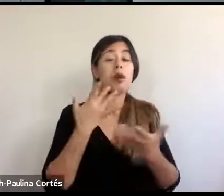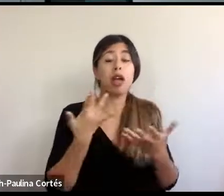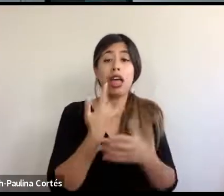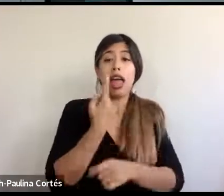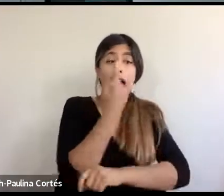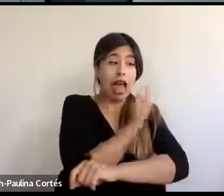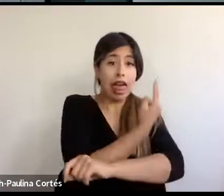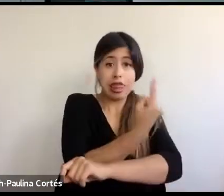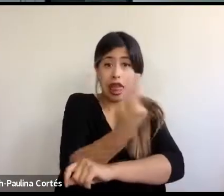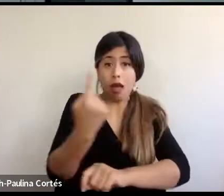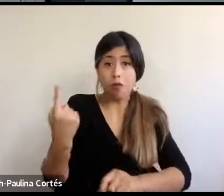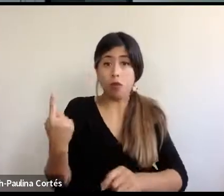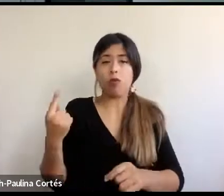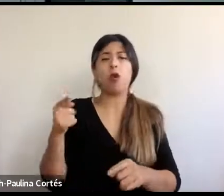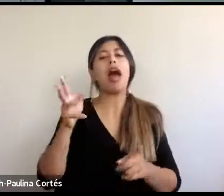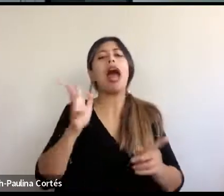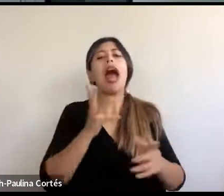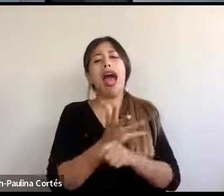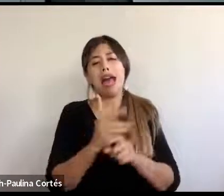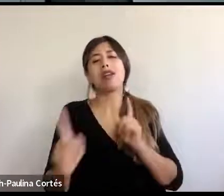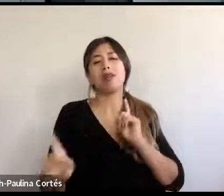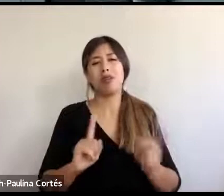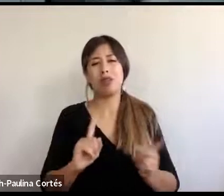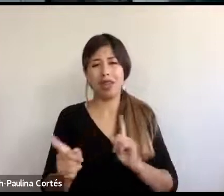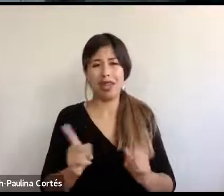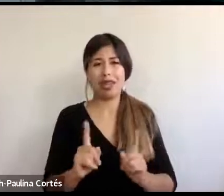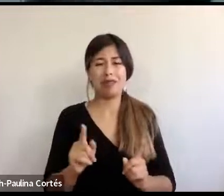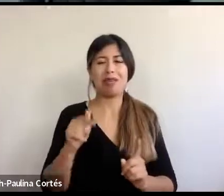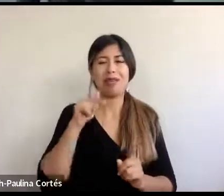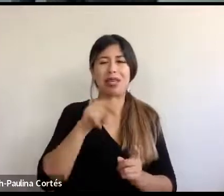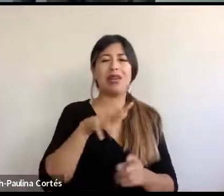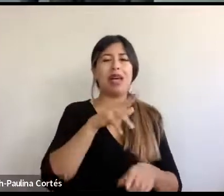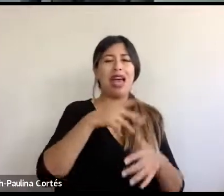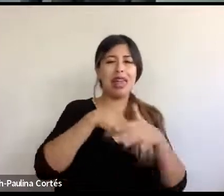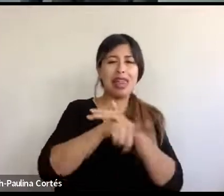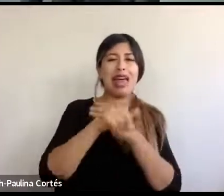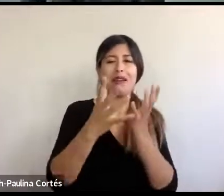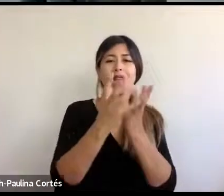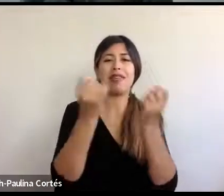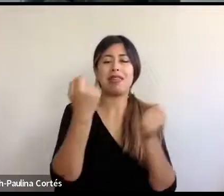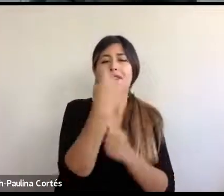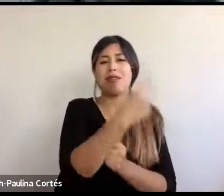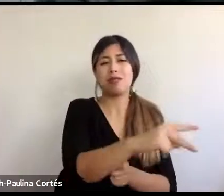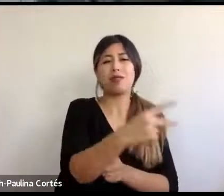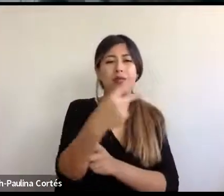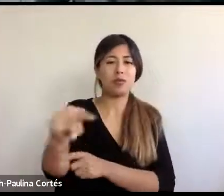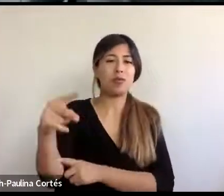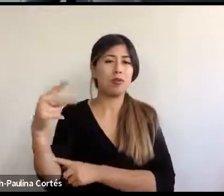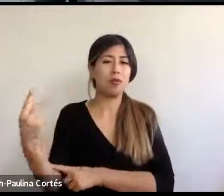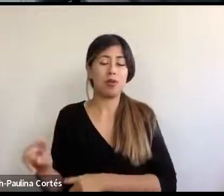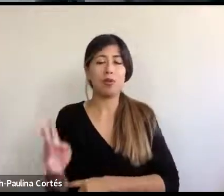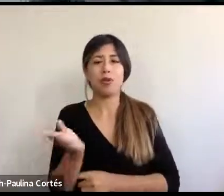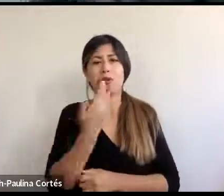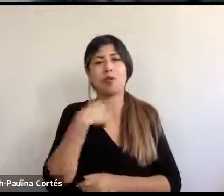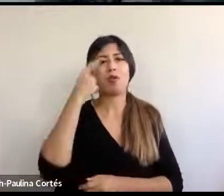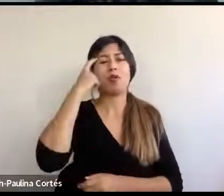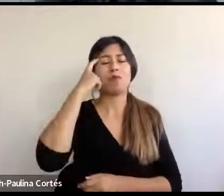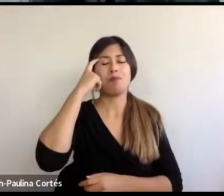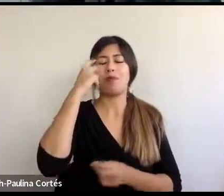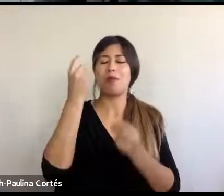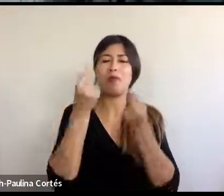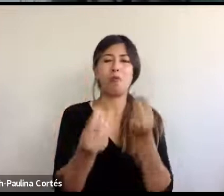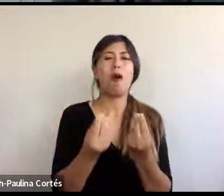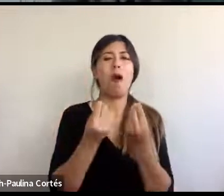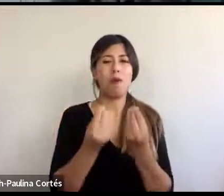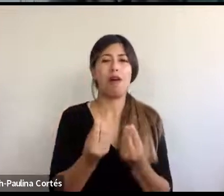coordinators, which are doing the festival on a voluntary basis completely, which is great for us. But since the Prague was always the first